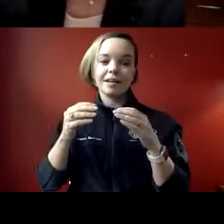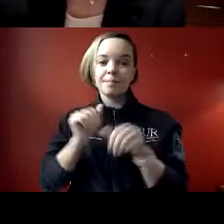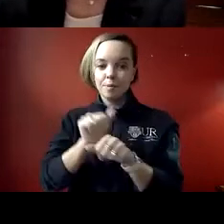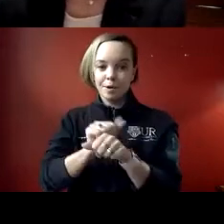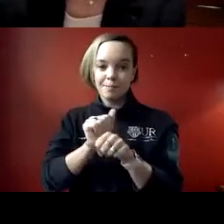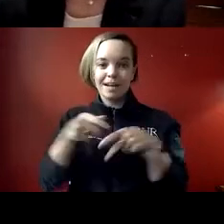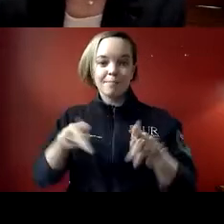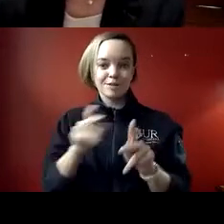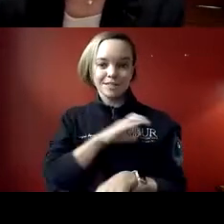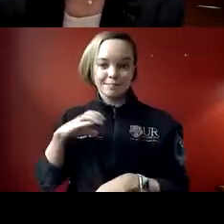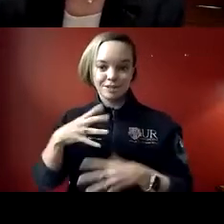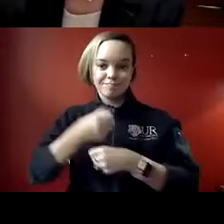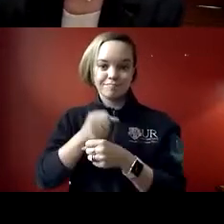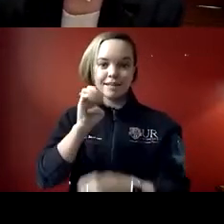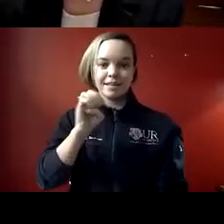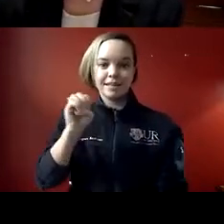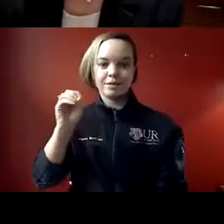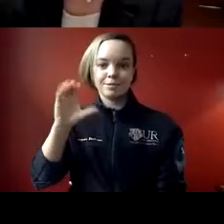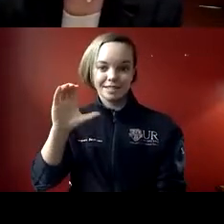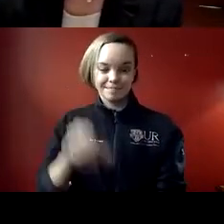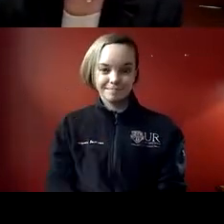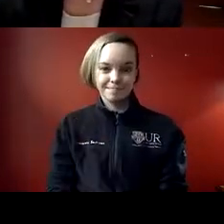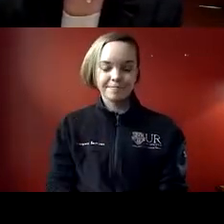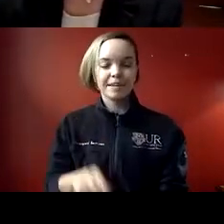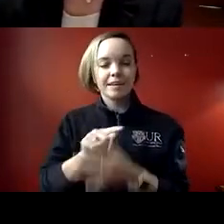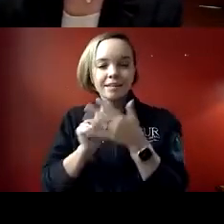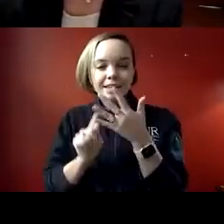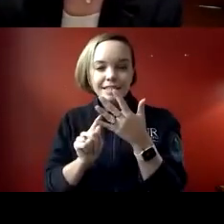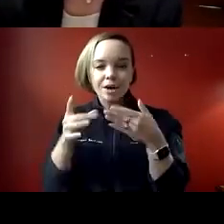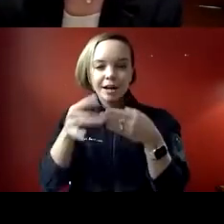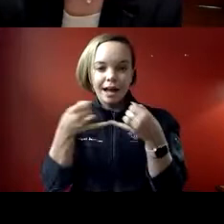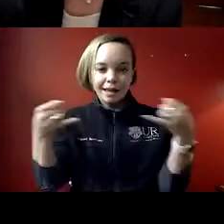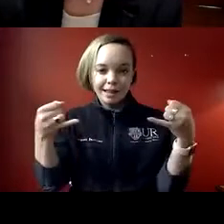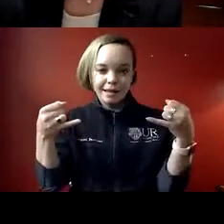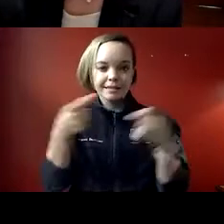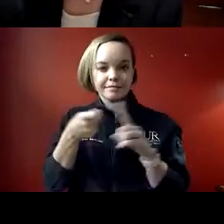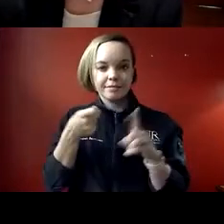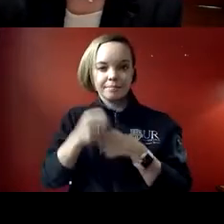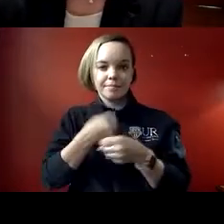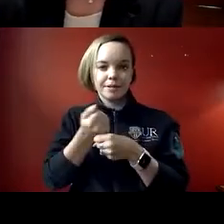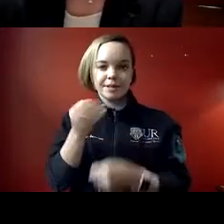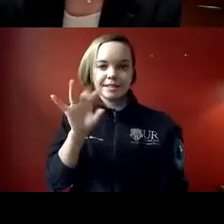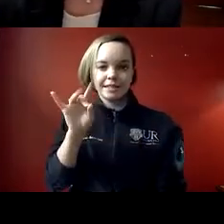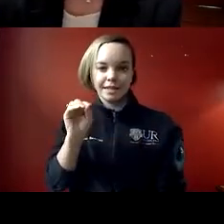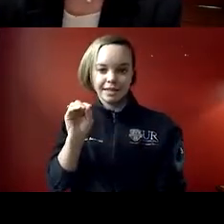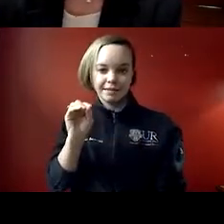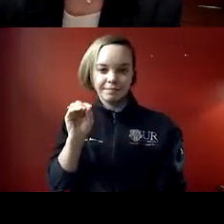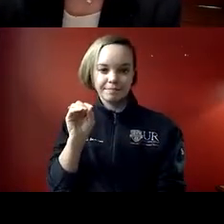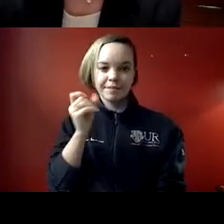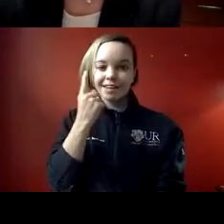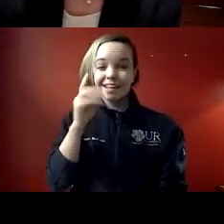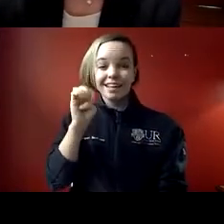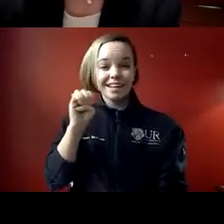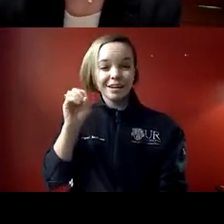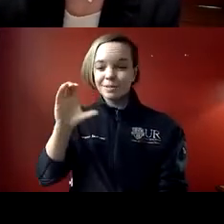referred to as the EEOC. And those are the guidelines of 1980. So the EEOC doesn't make